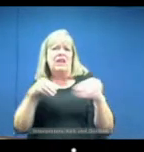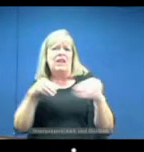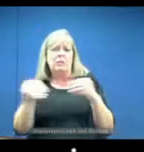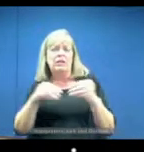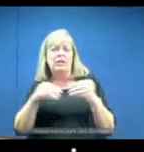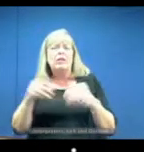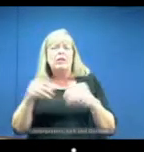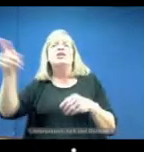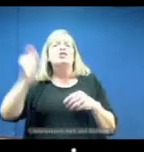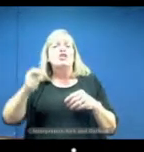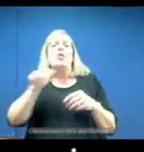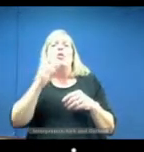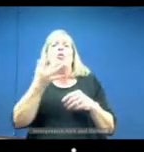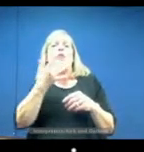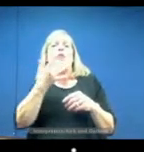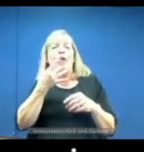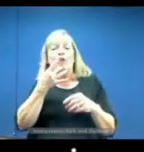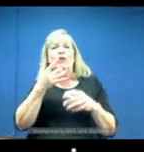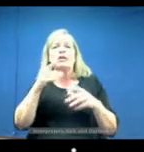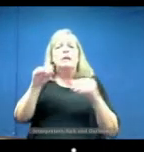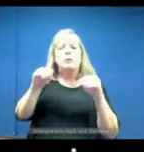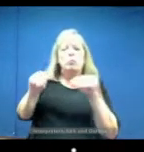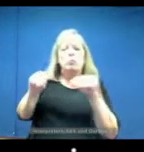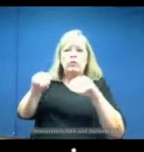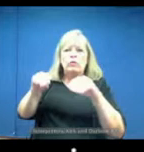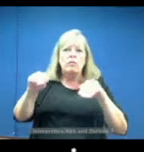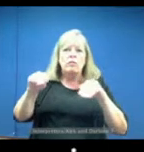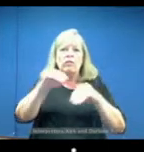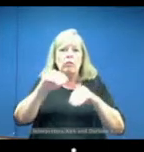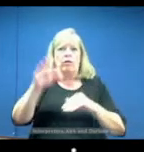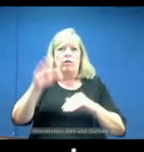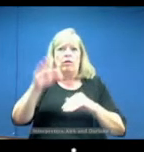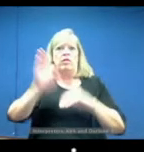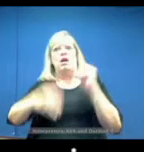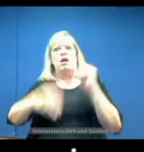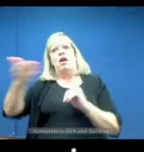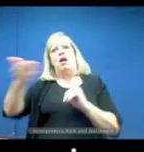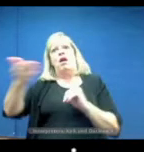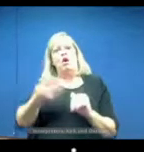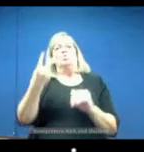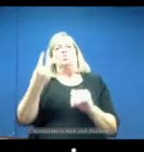things around a bit than hire 2 more interpreters to come in and take care of the audience.